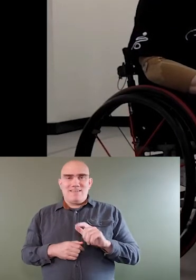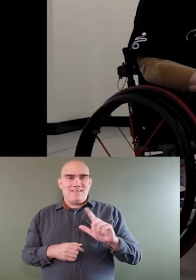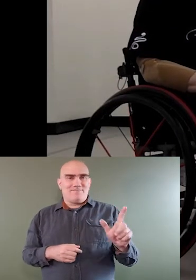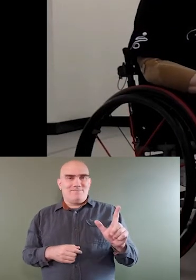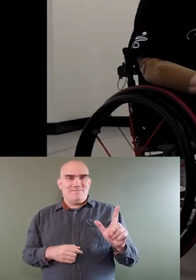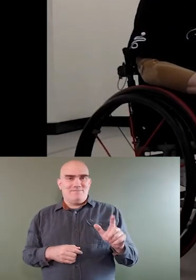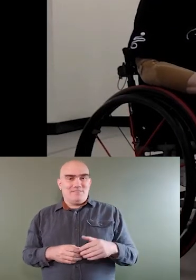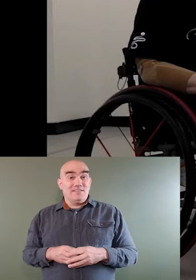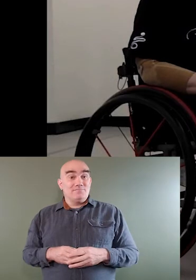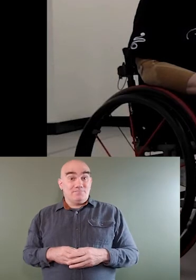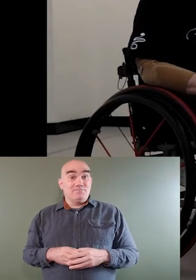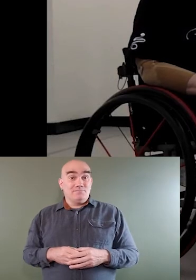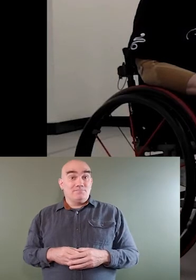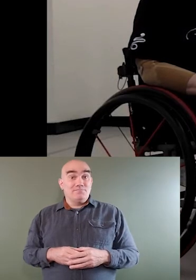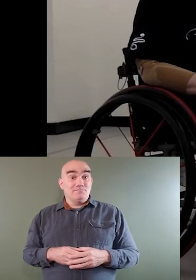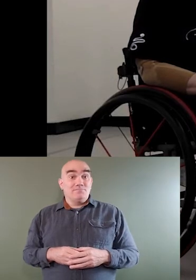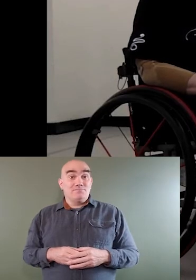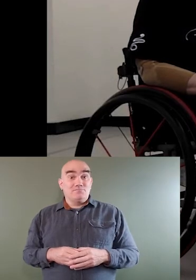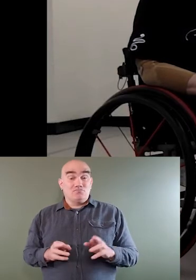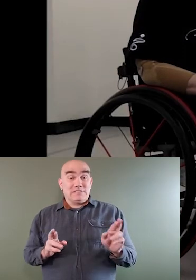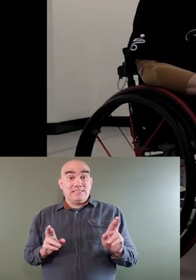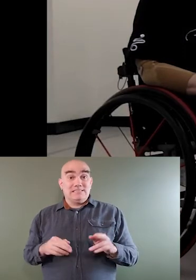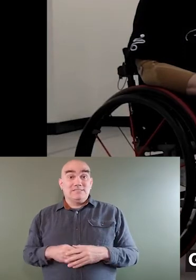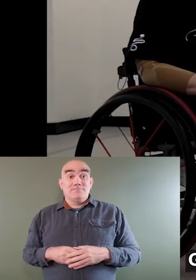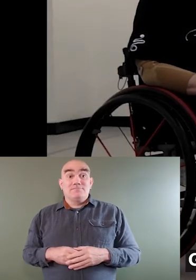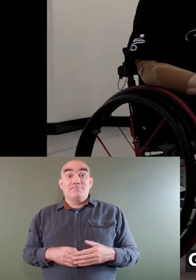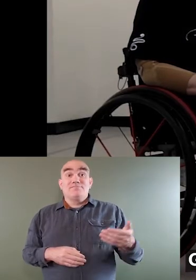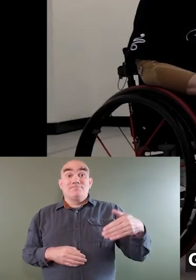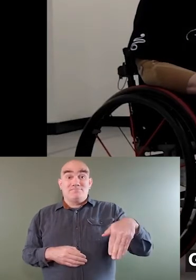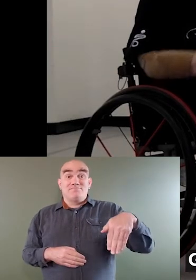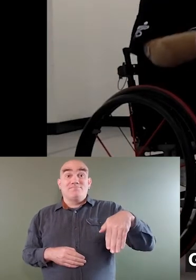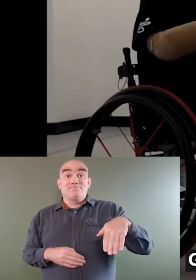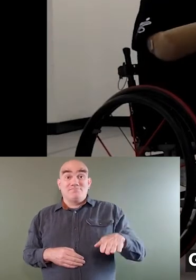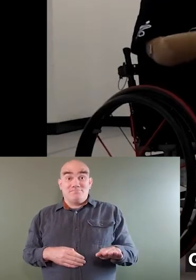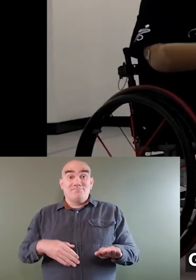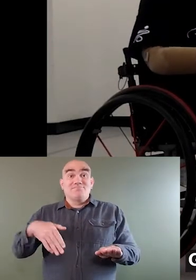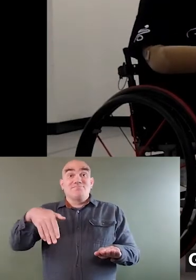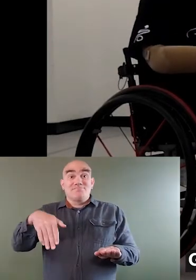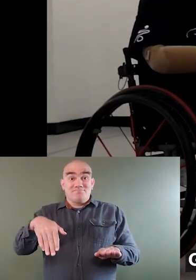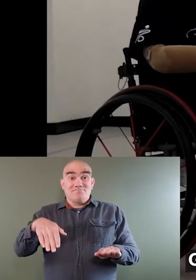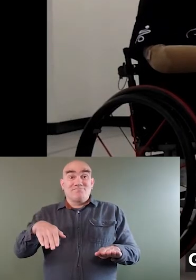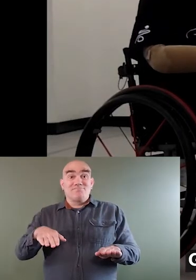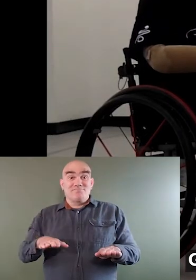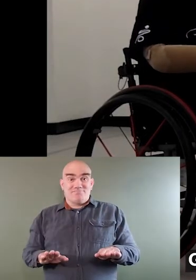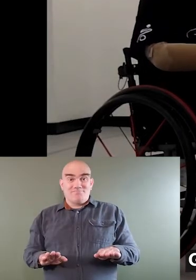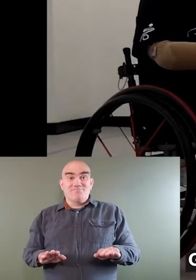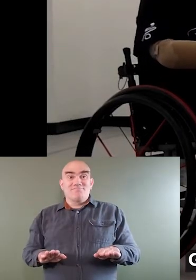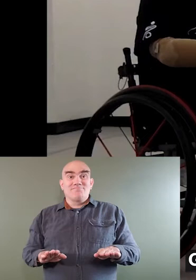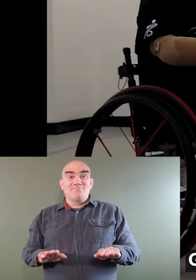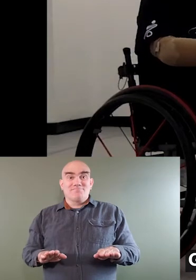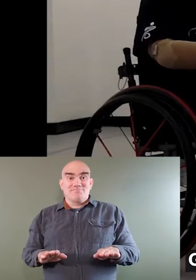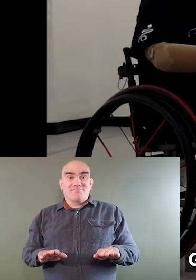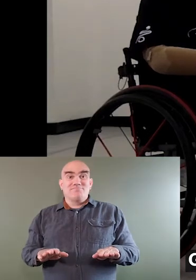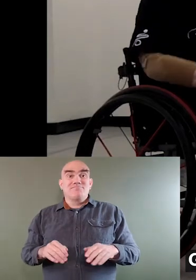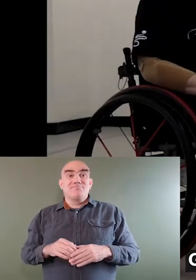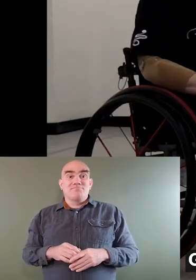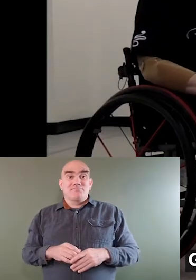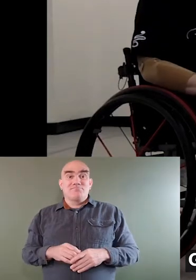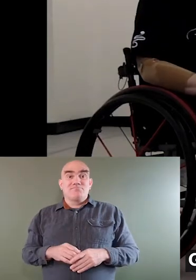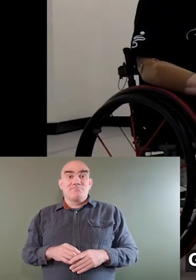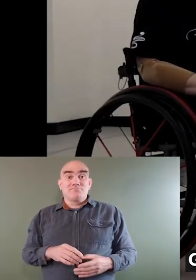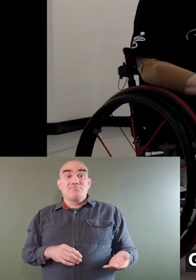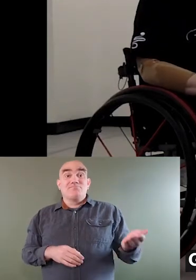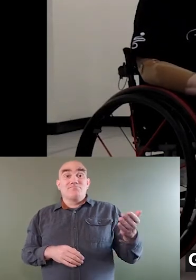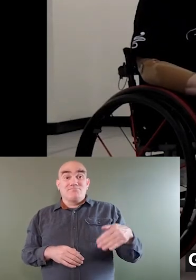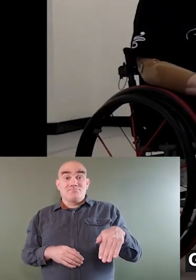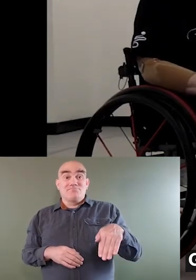left fingertips forward. Ready, go. Left, right, left, right.